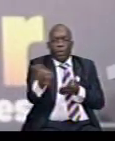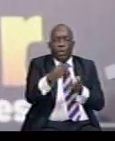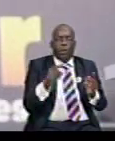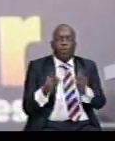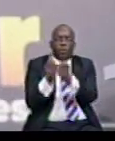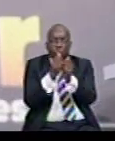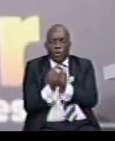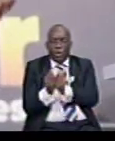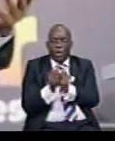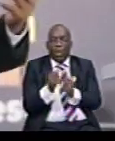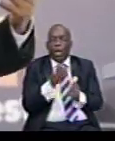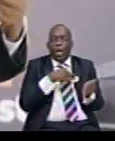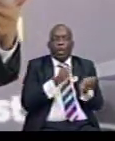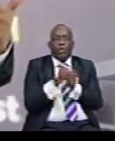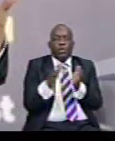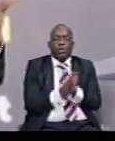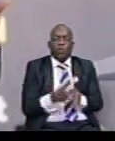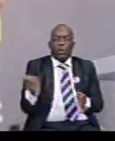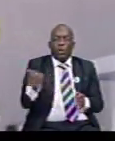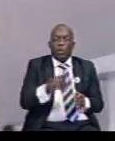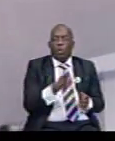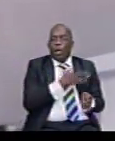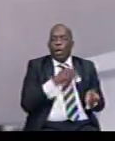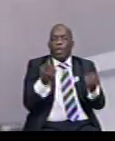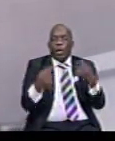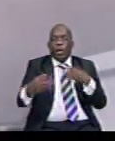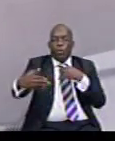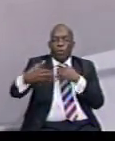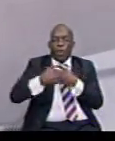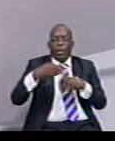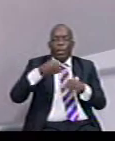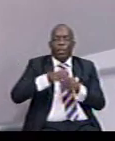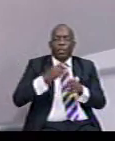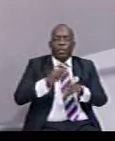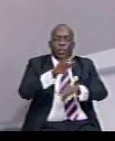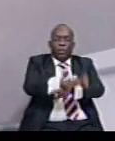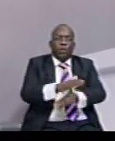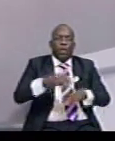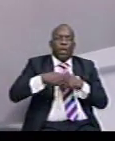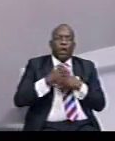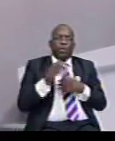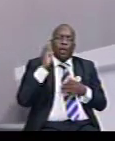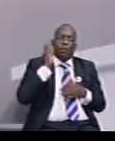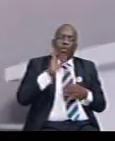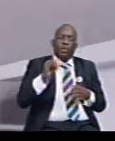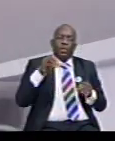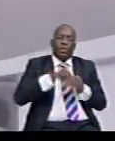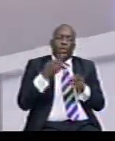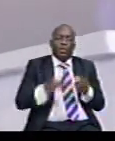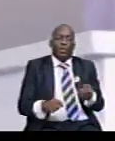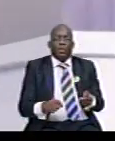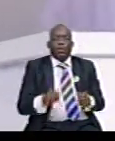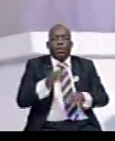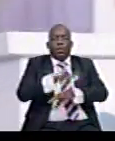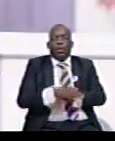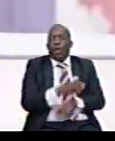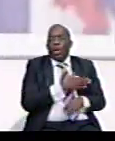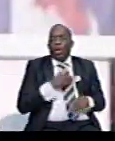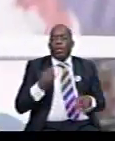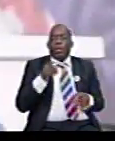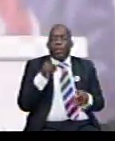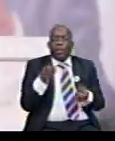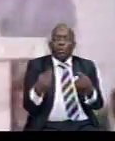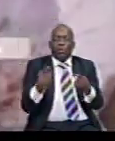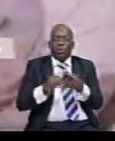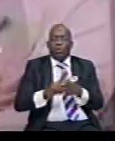of them. And then he came back in the evening. And after the ministration in the evening, he came to me. I said, you're the